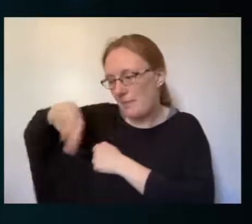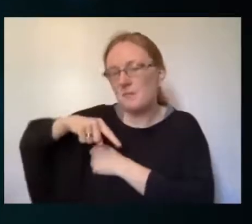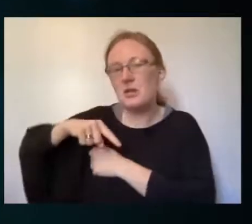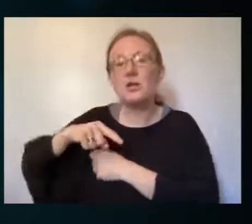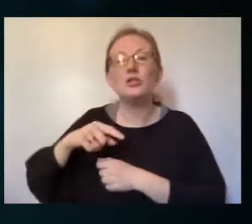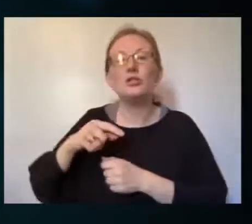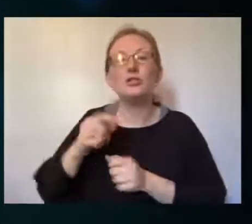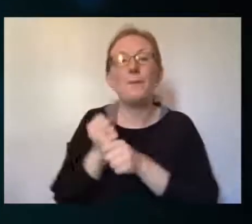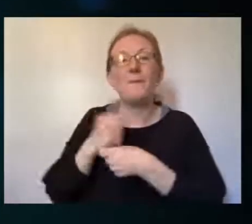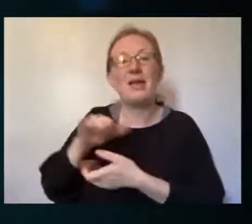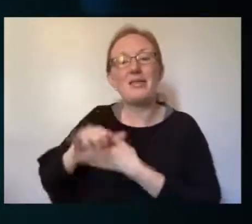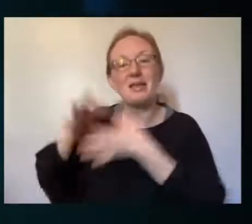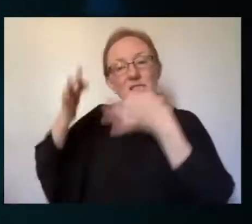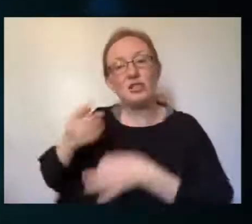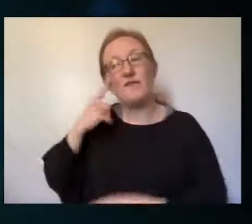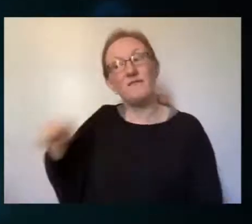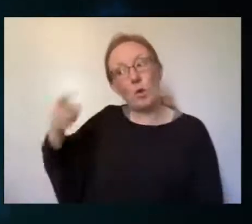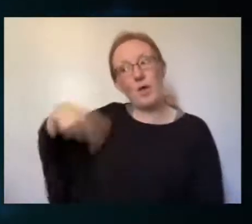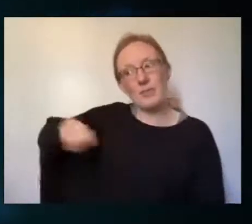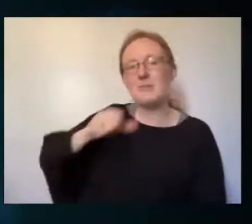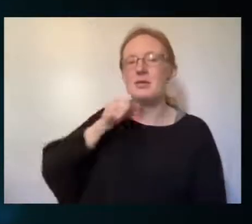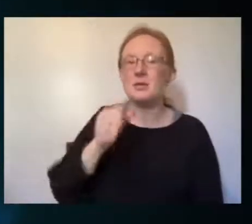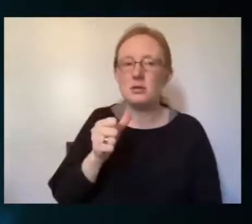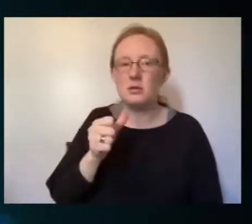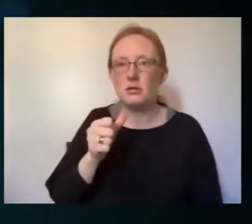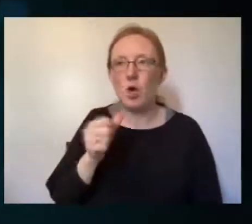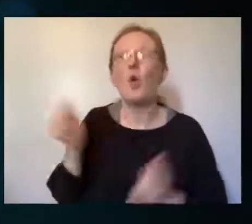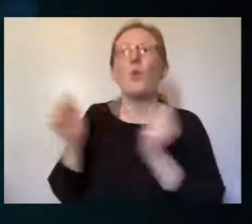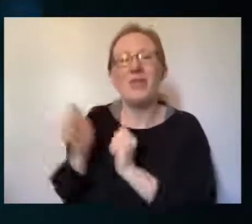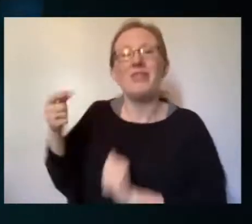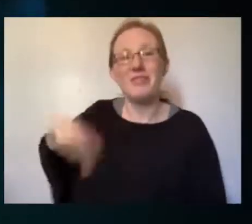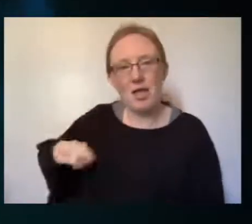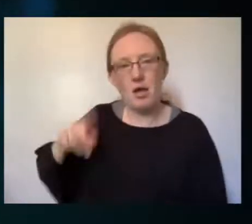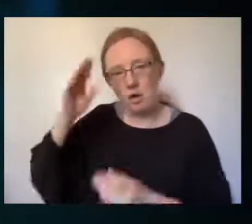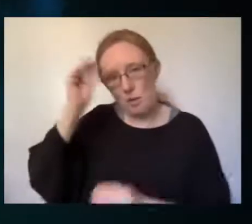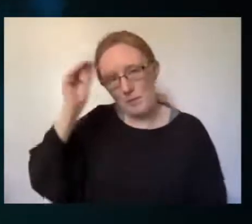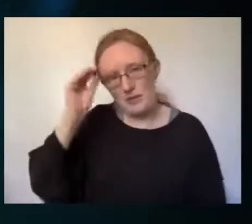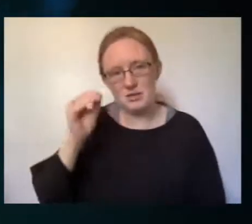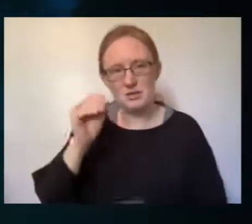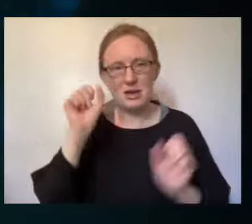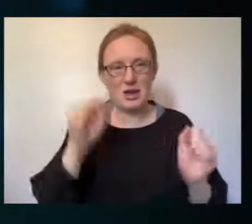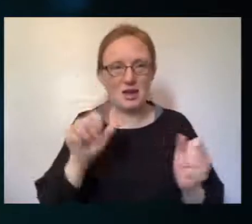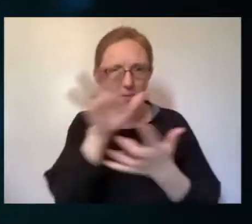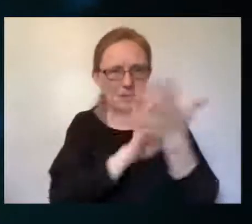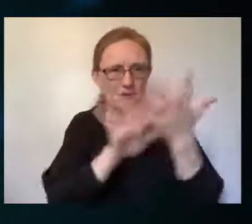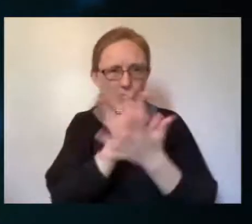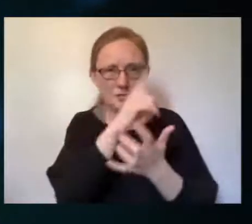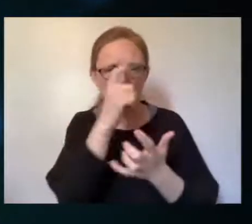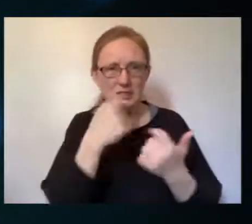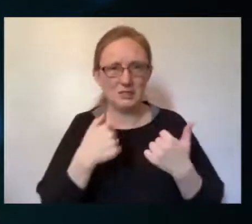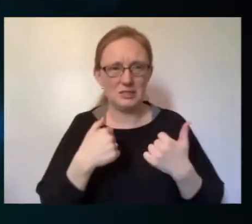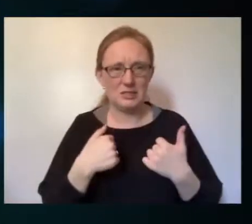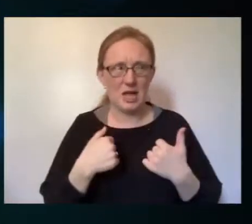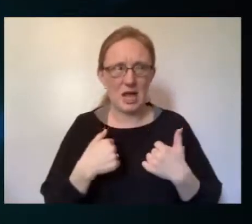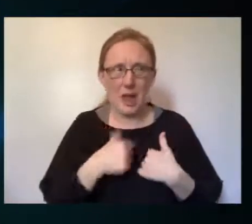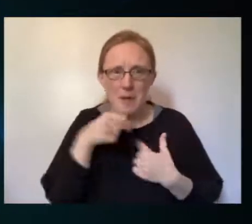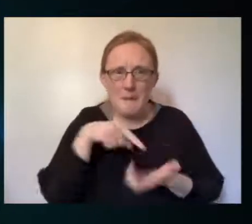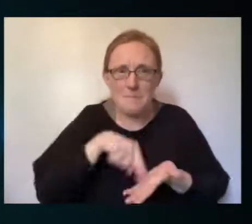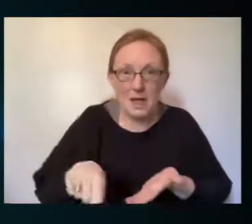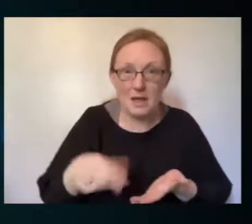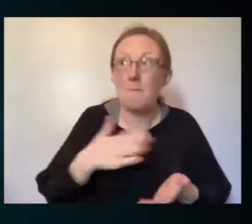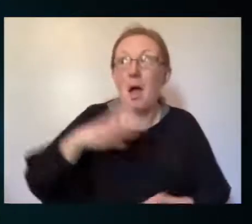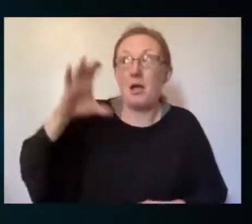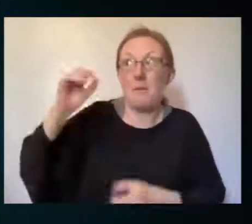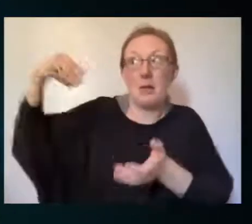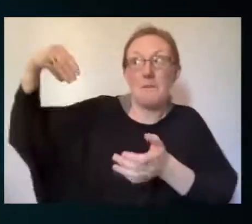them, because it then might end up being confusing, like it was for me choosing the wrong category, yet it's not me paying. So it's actually my